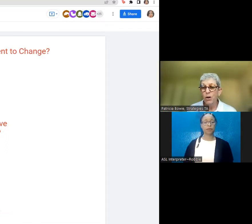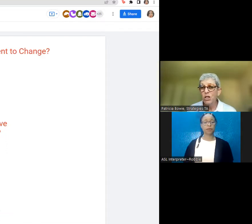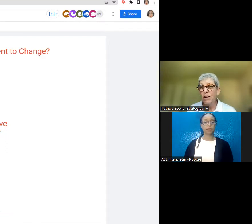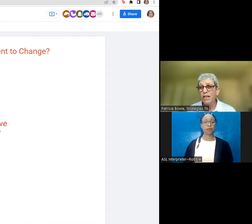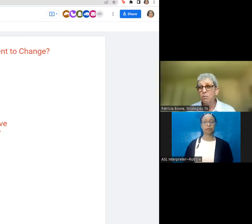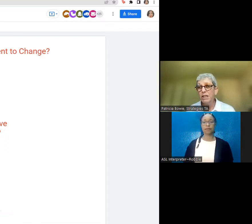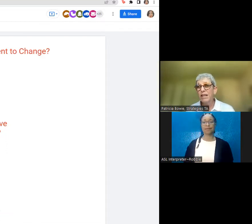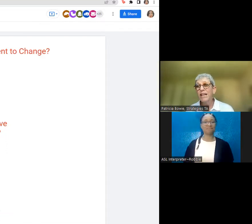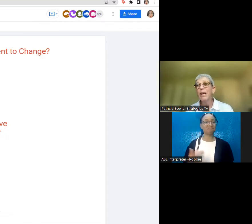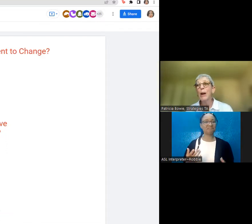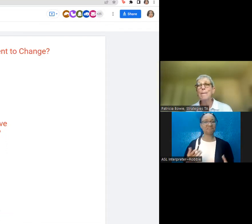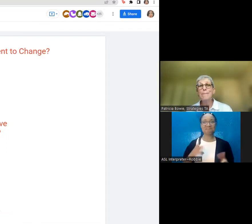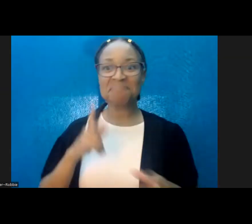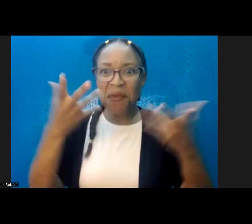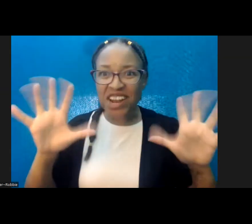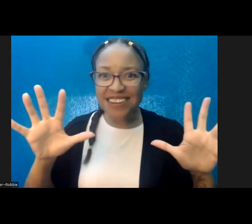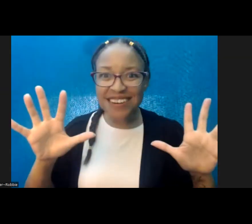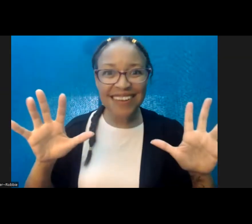Are folks already completed it?